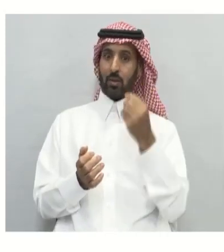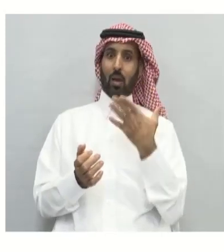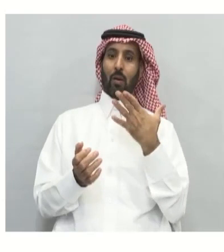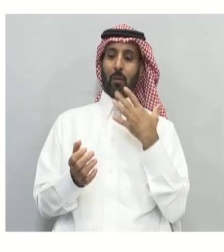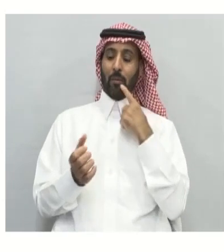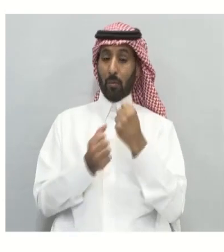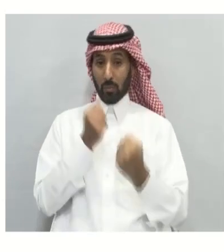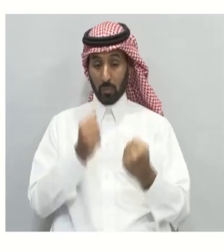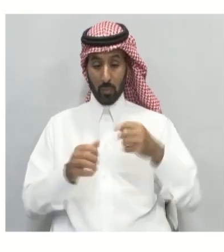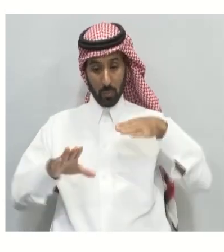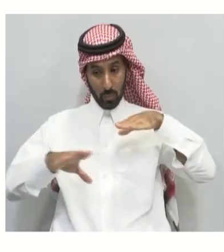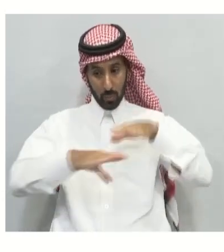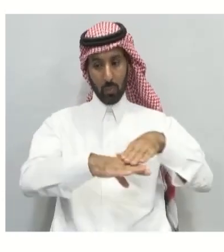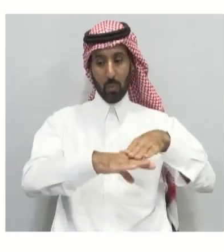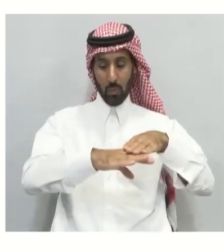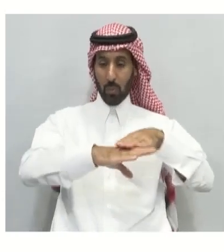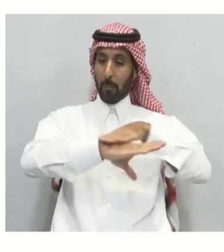a speeding car crashed